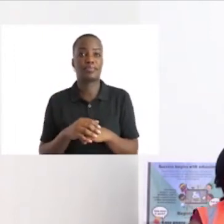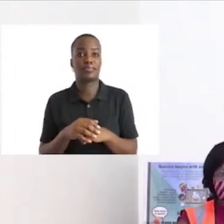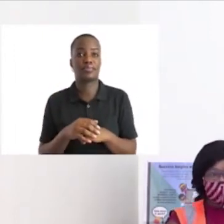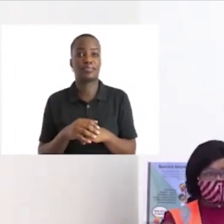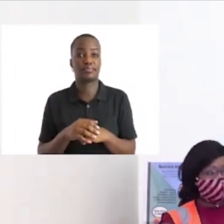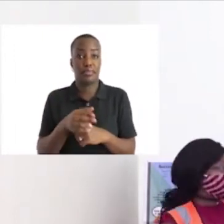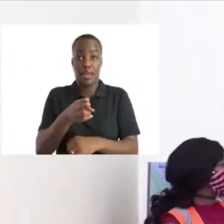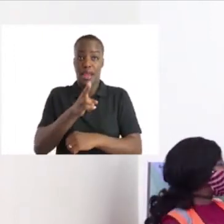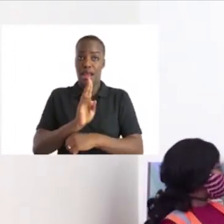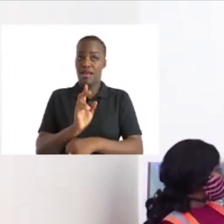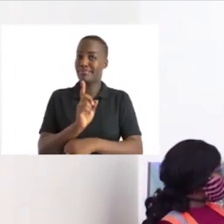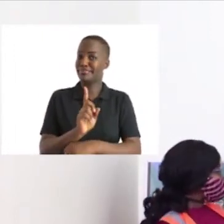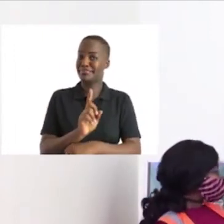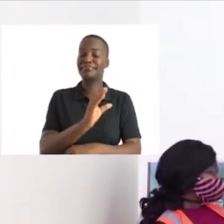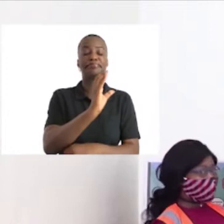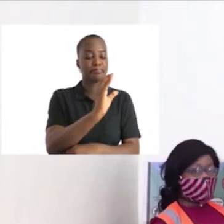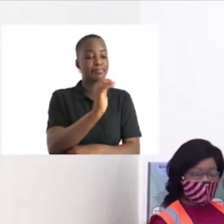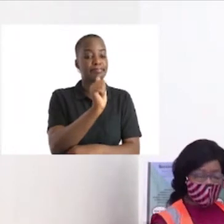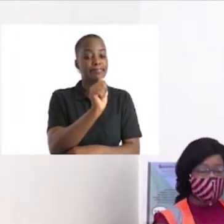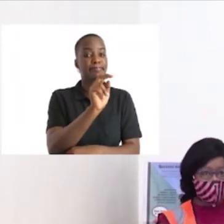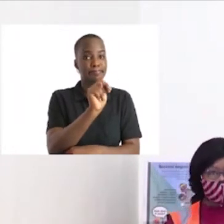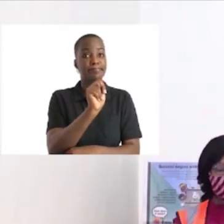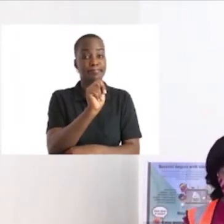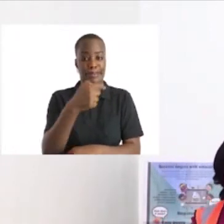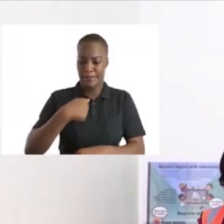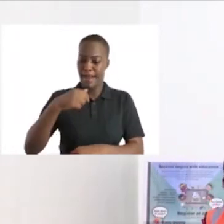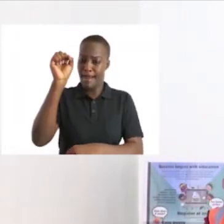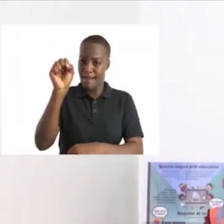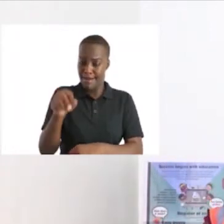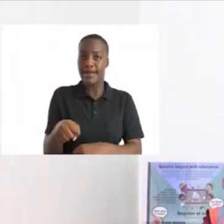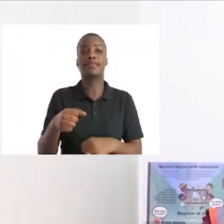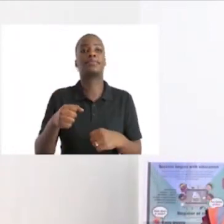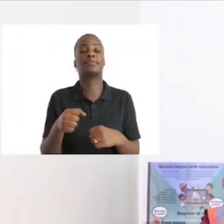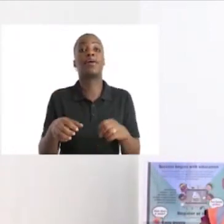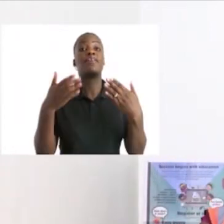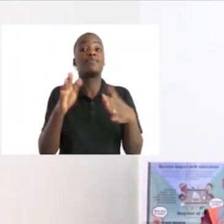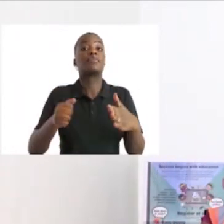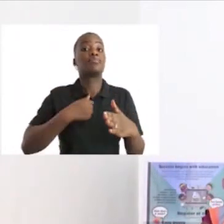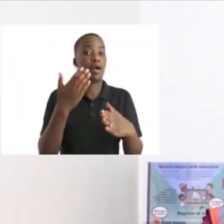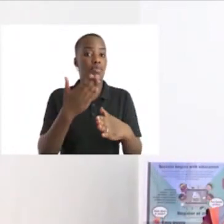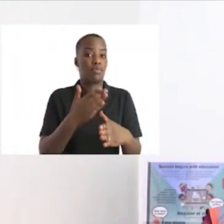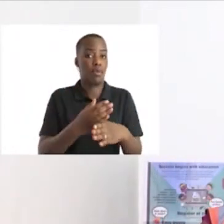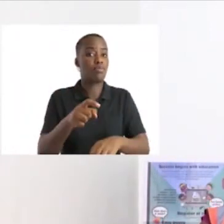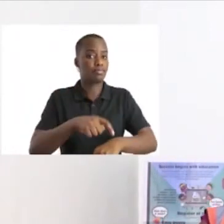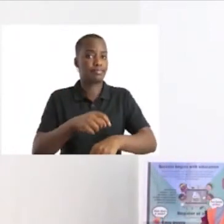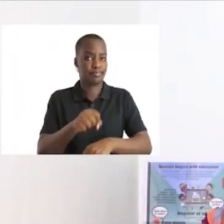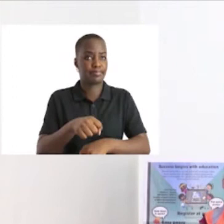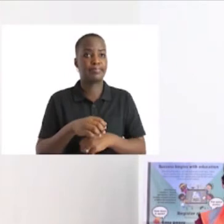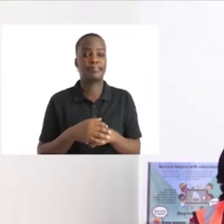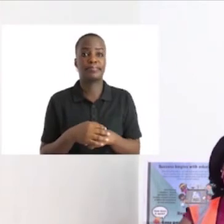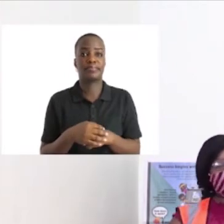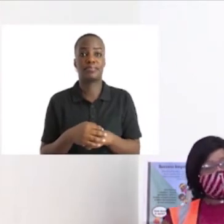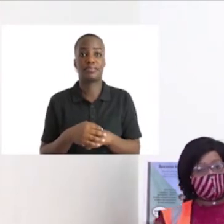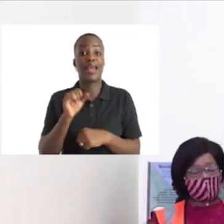The answer is can. I can finish my work on time. If